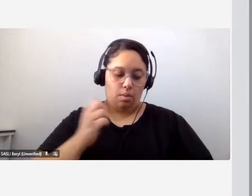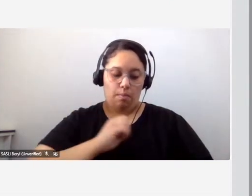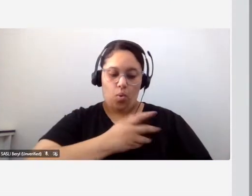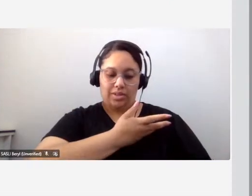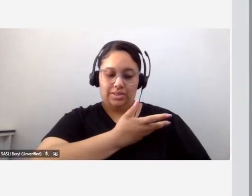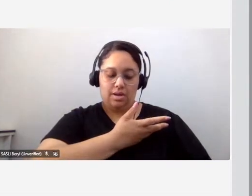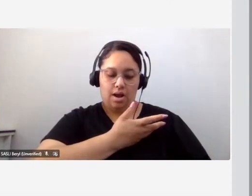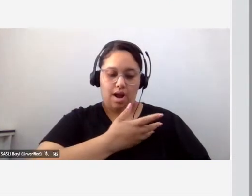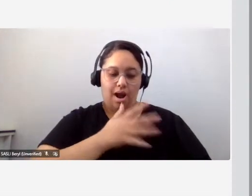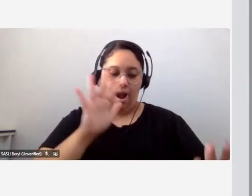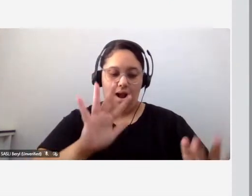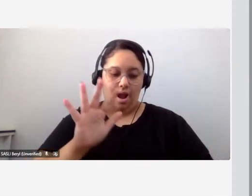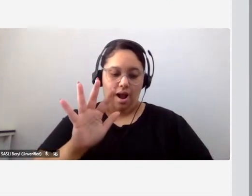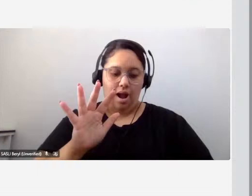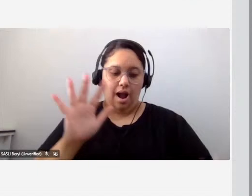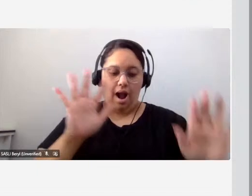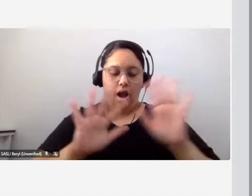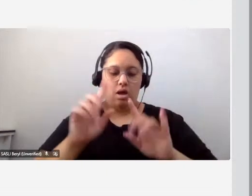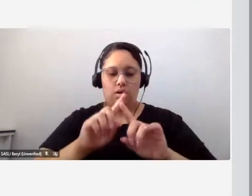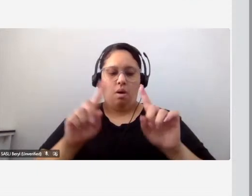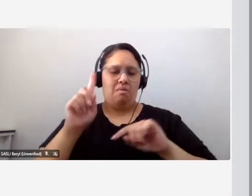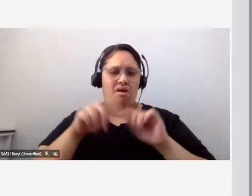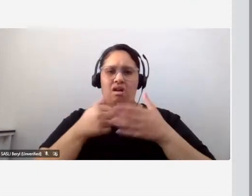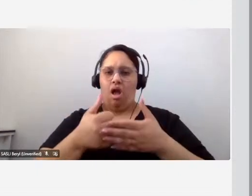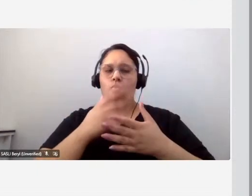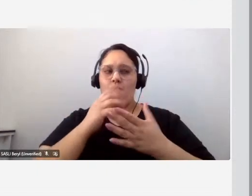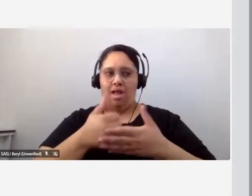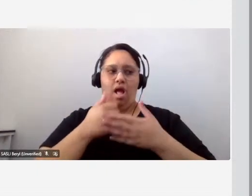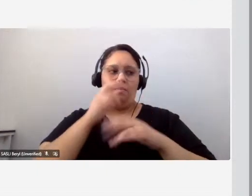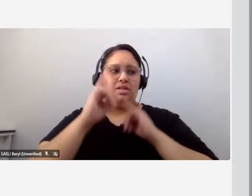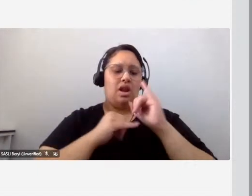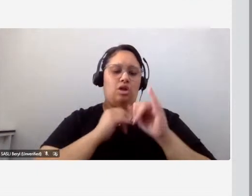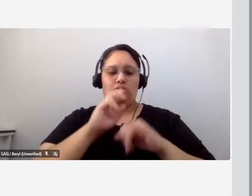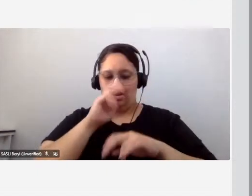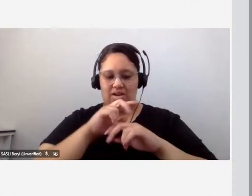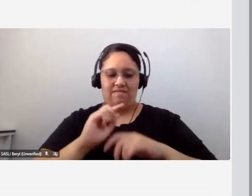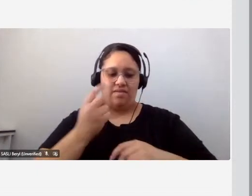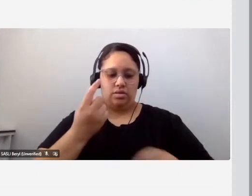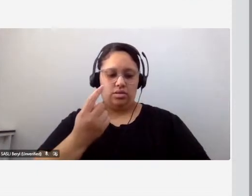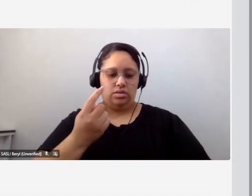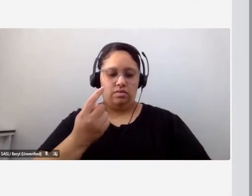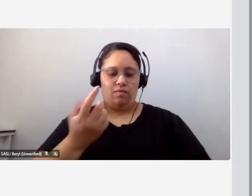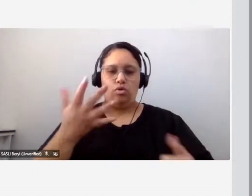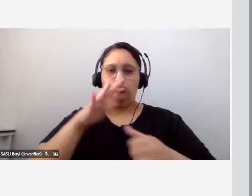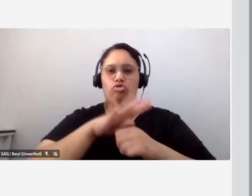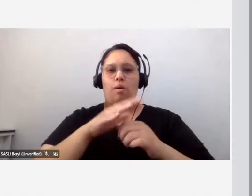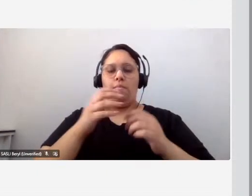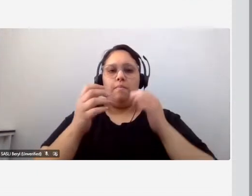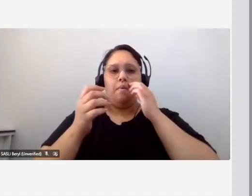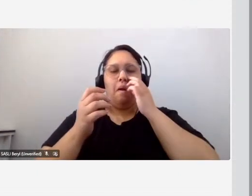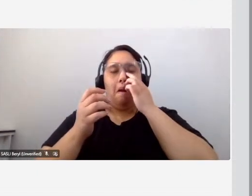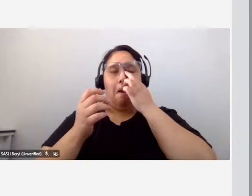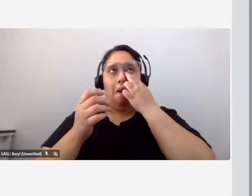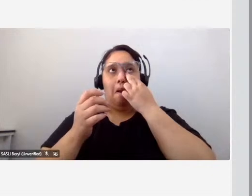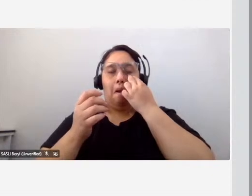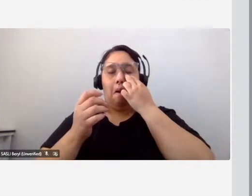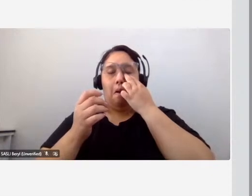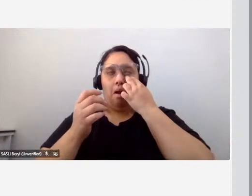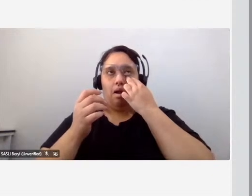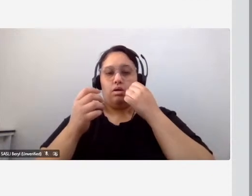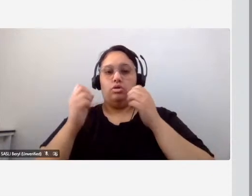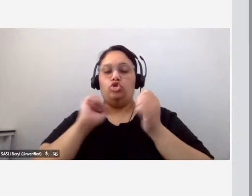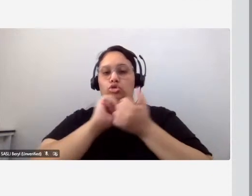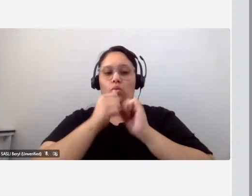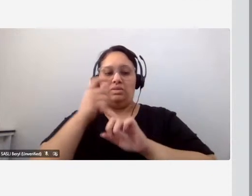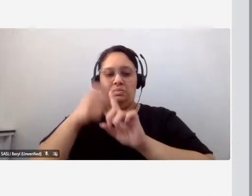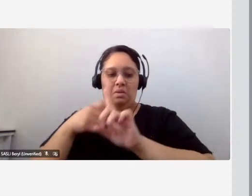cannot assist you, because we first have to help internationally for our top athletes as well. So that's always a difficulty when you have the schools